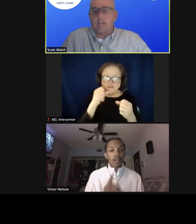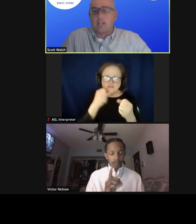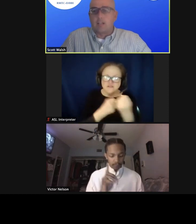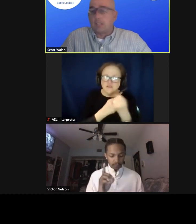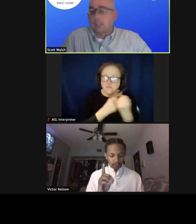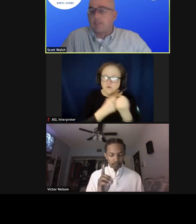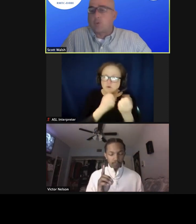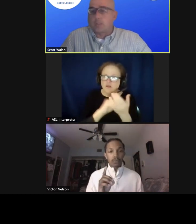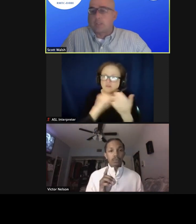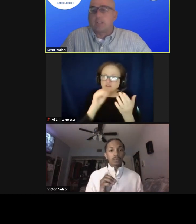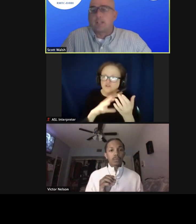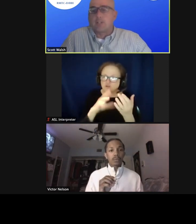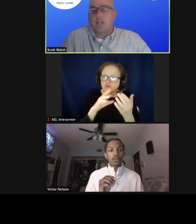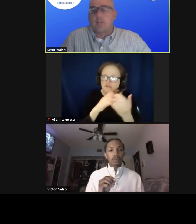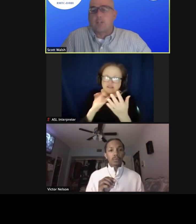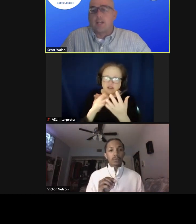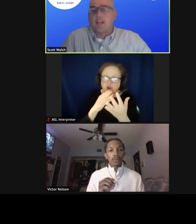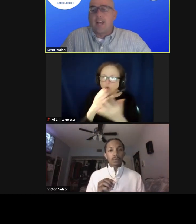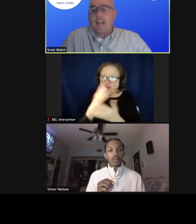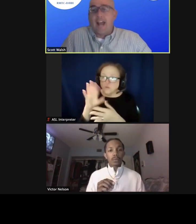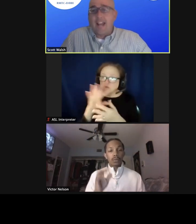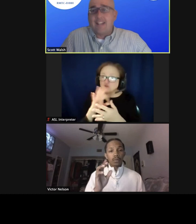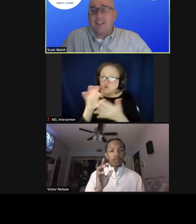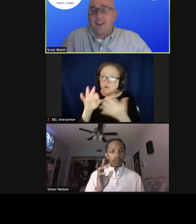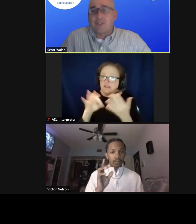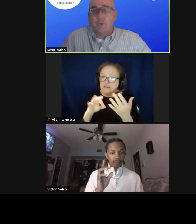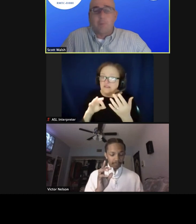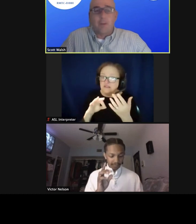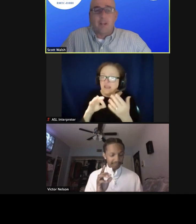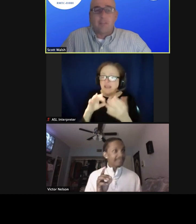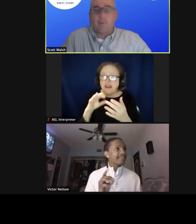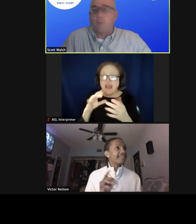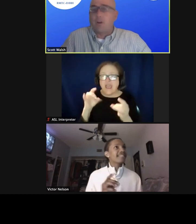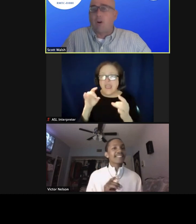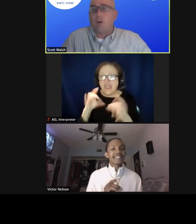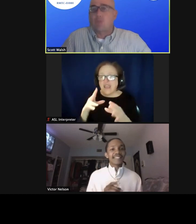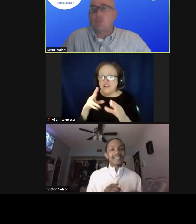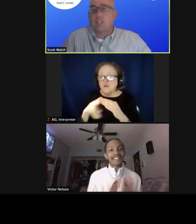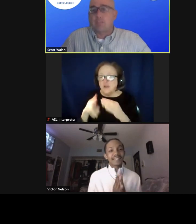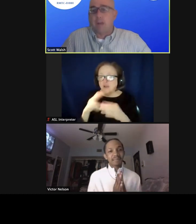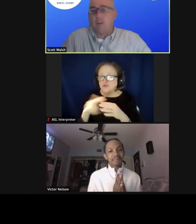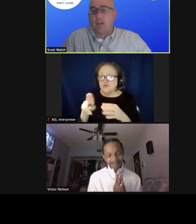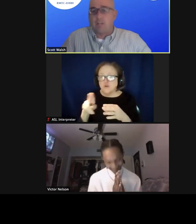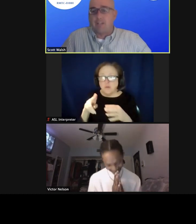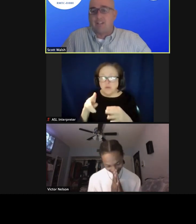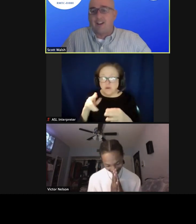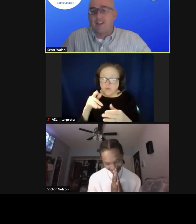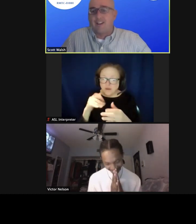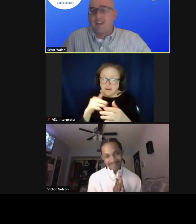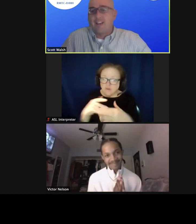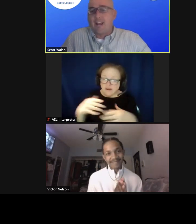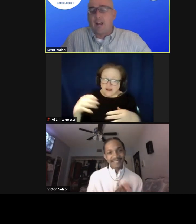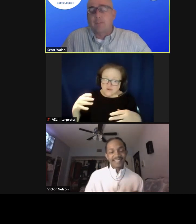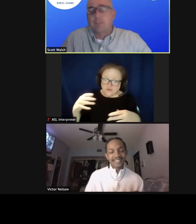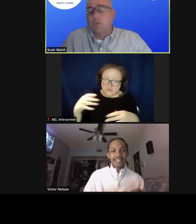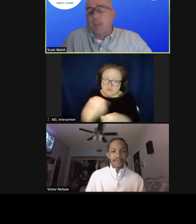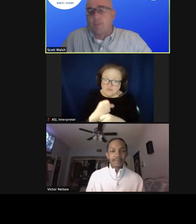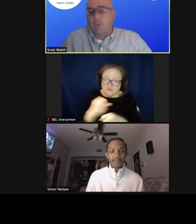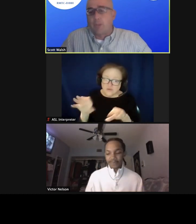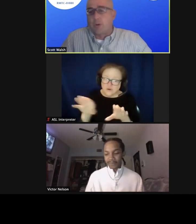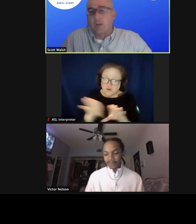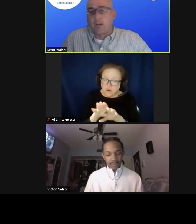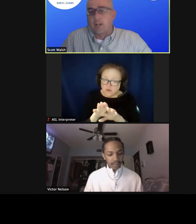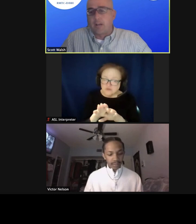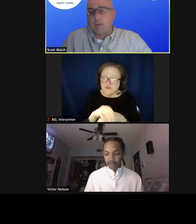they're navigating these life choices in education. And I hate to cut you short, buddy, but we are just about ready to be done. And I'm so